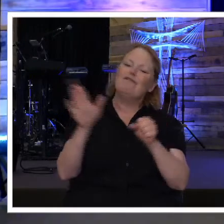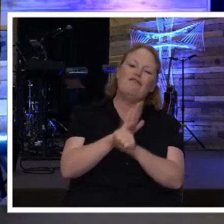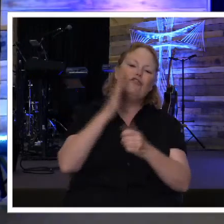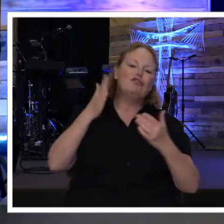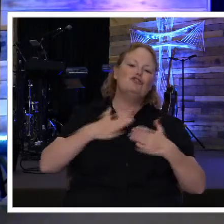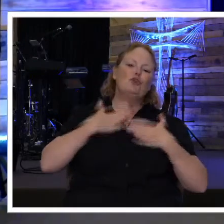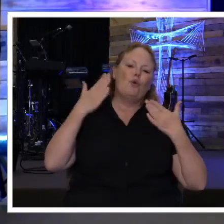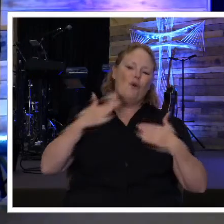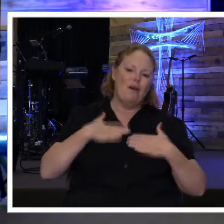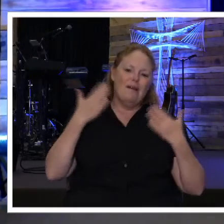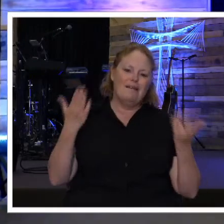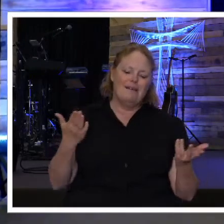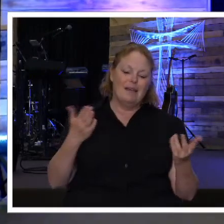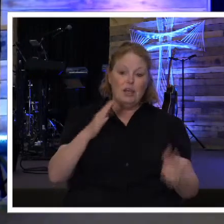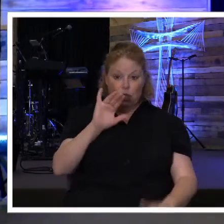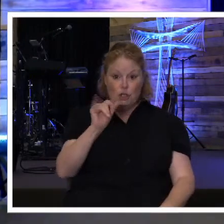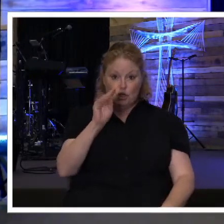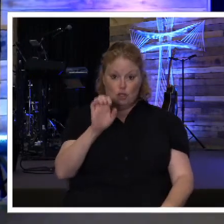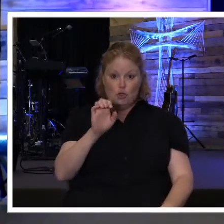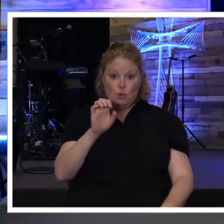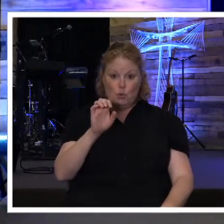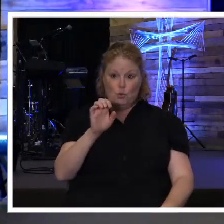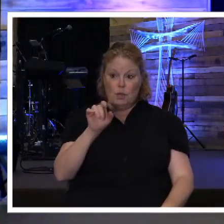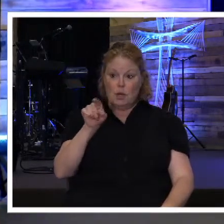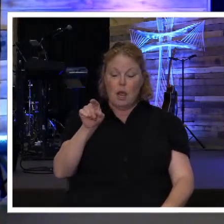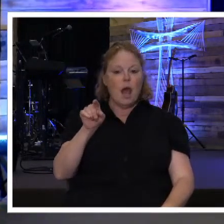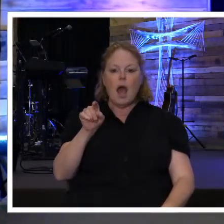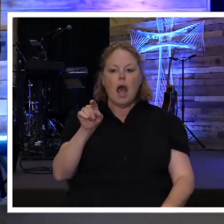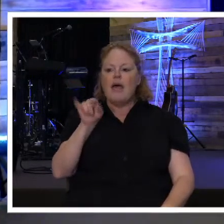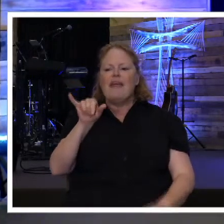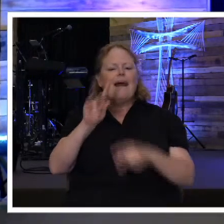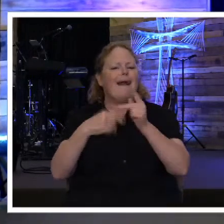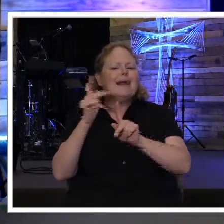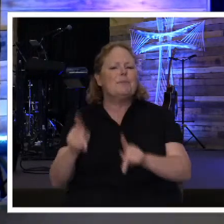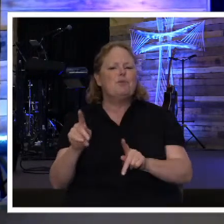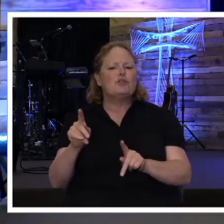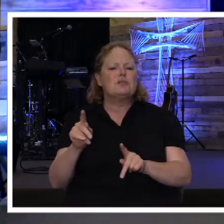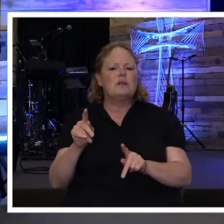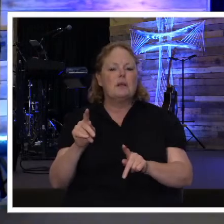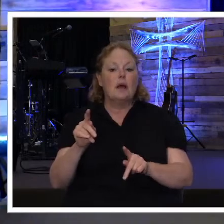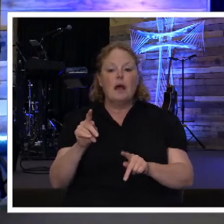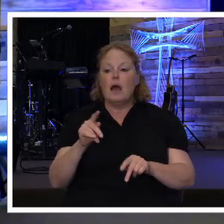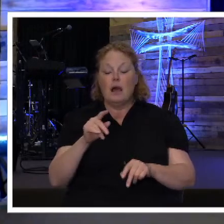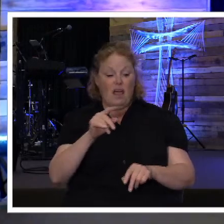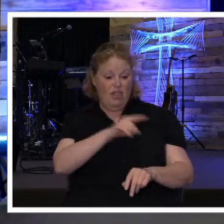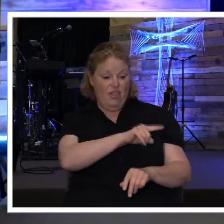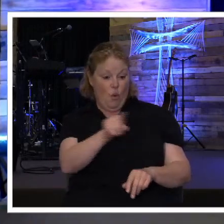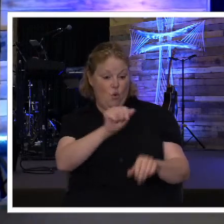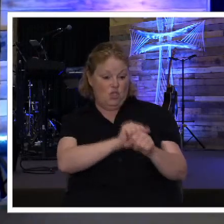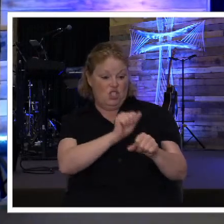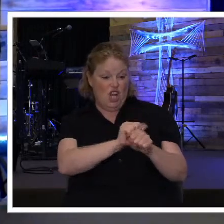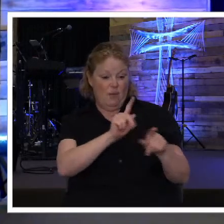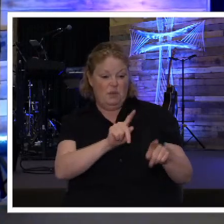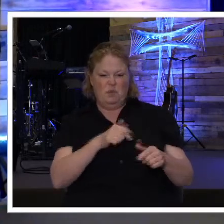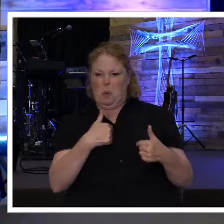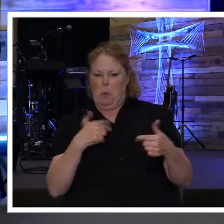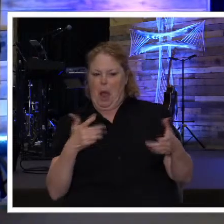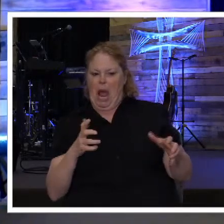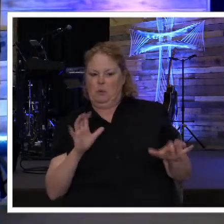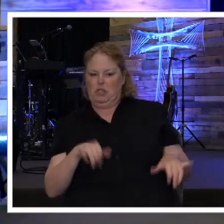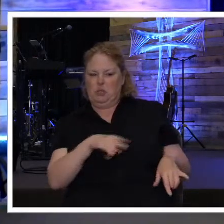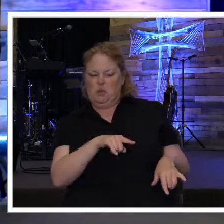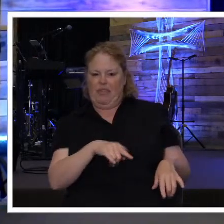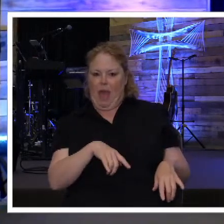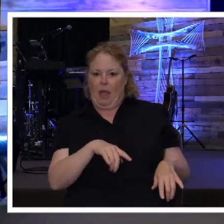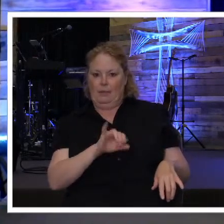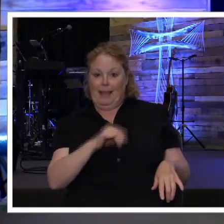June is the person that was in that church that would volunteer to do the jobs nobody else would volunteer for. And you know the ones I'm talking about,